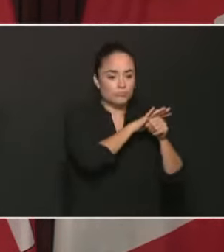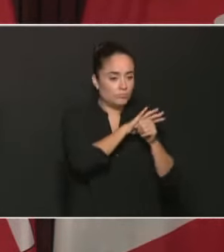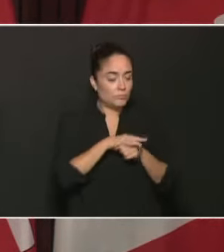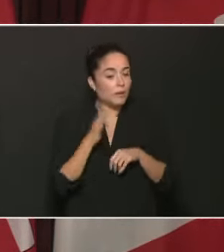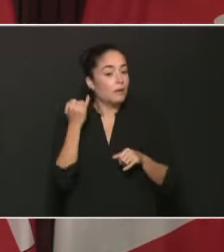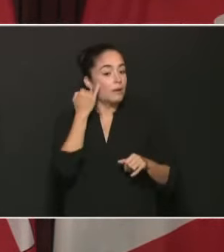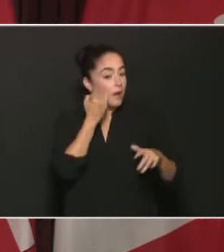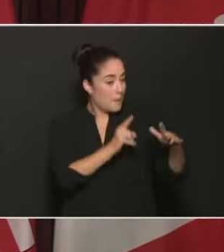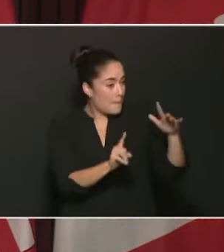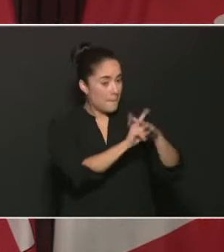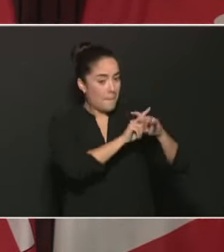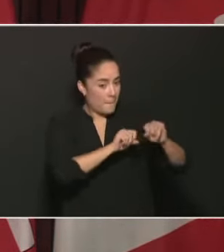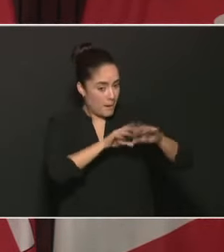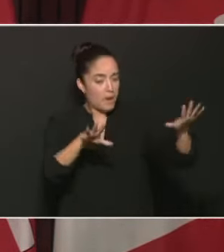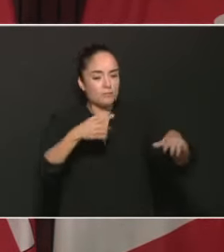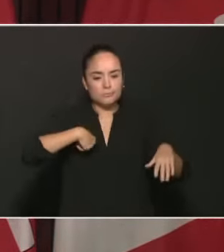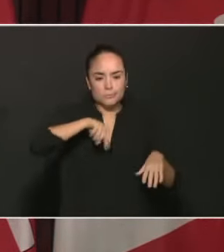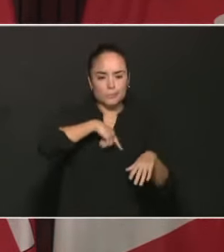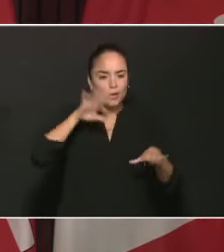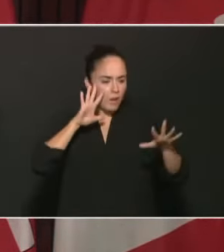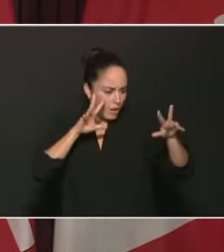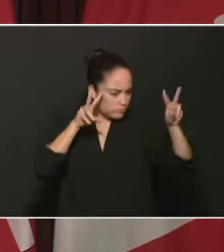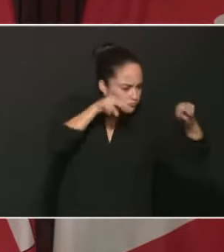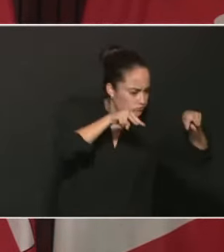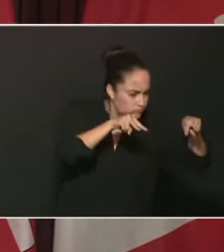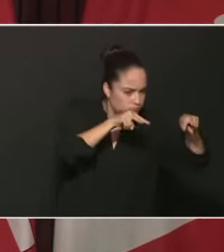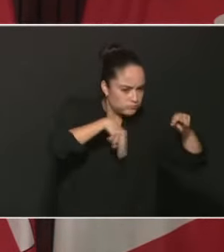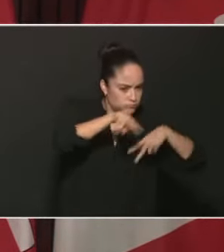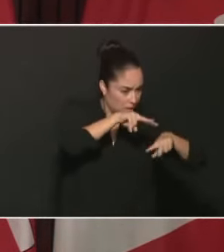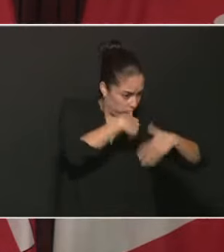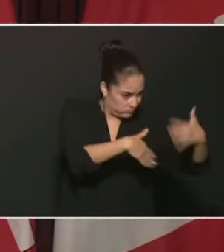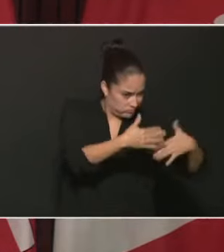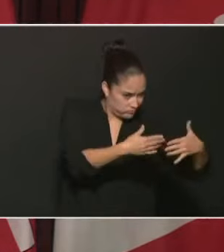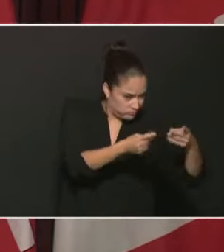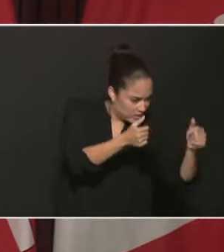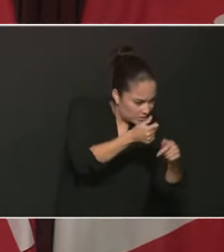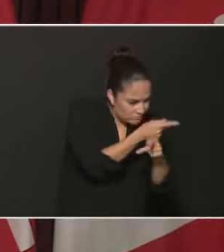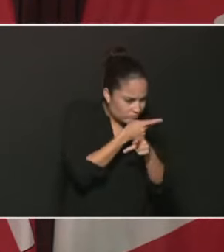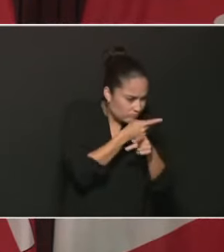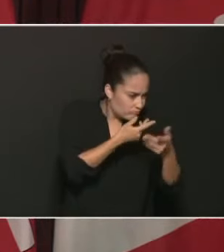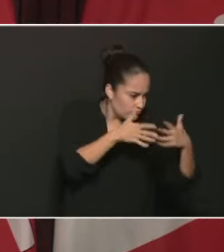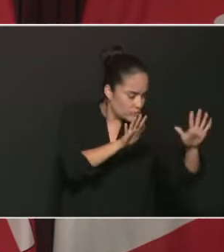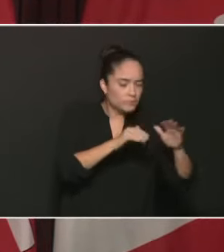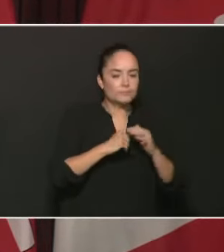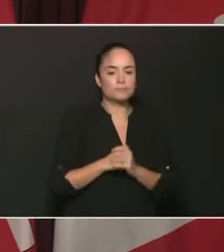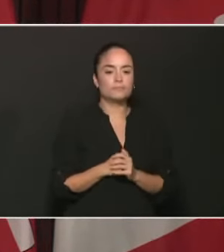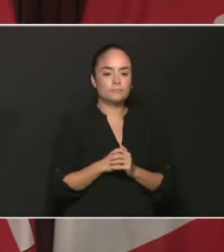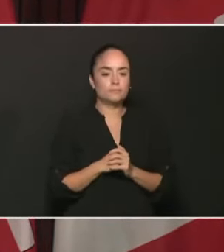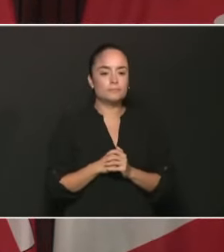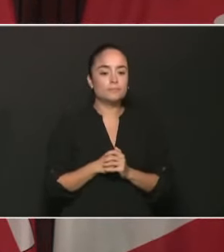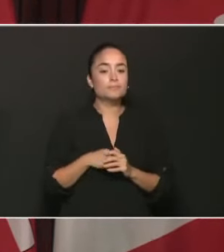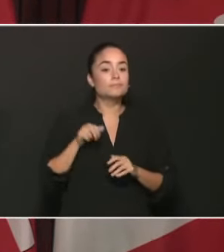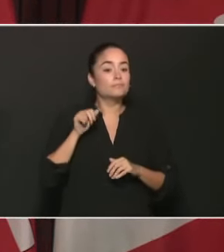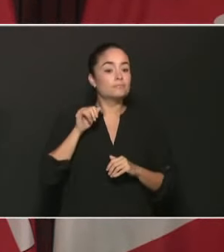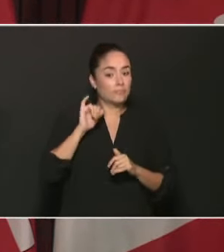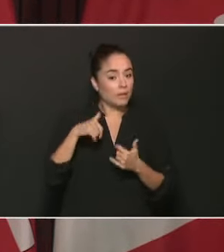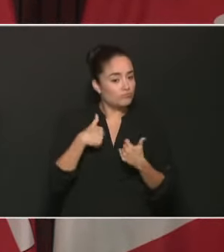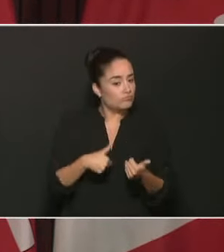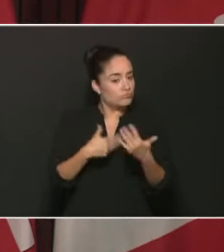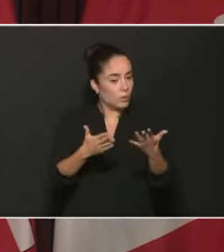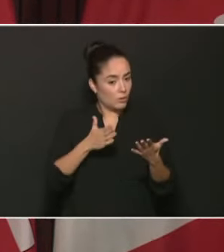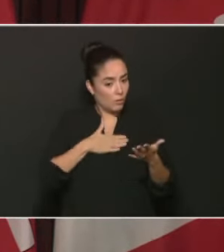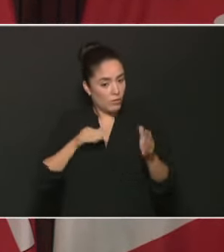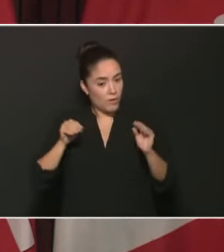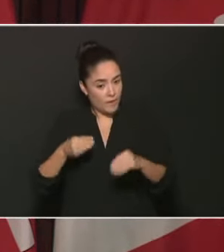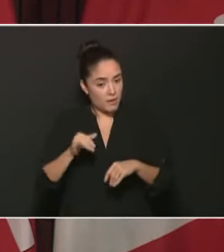So I've set up my office that we provide regional consultation now to our local public health officials and medical